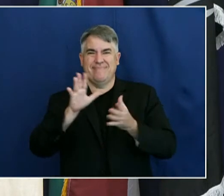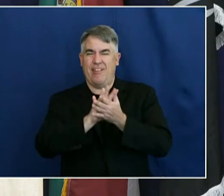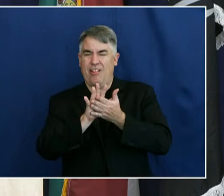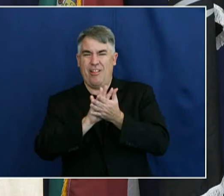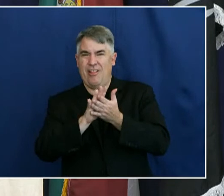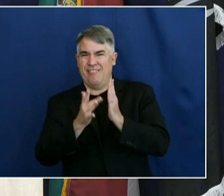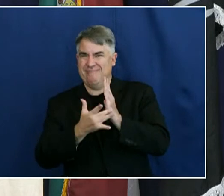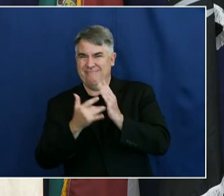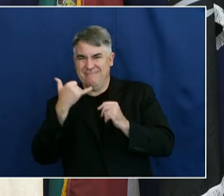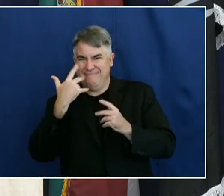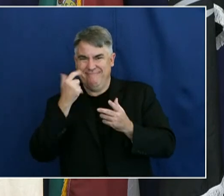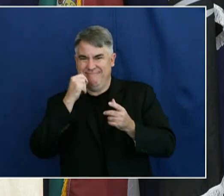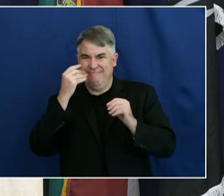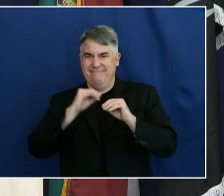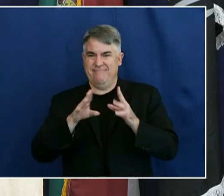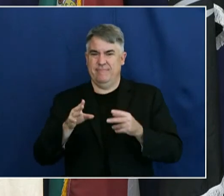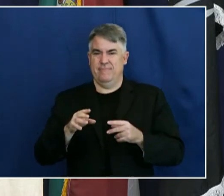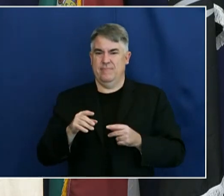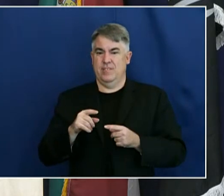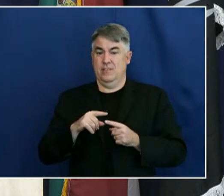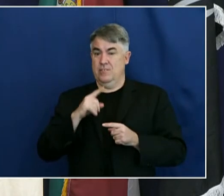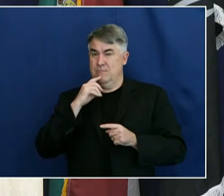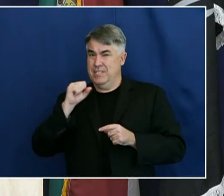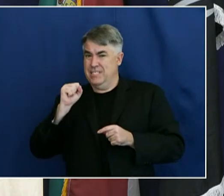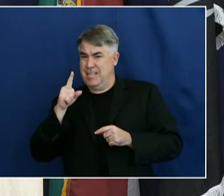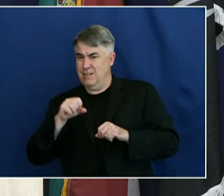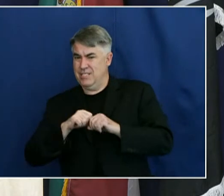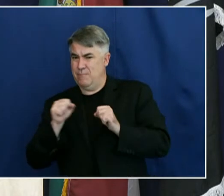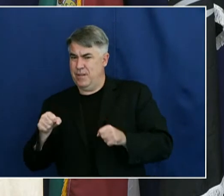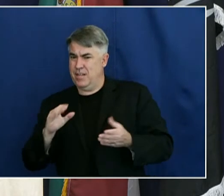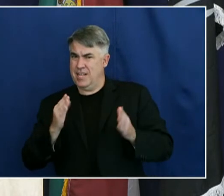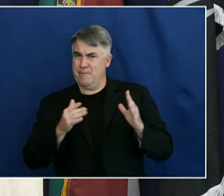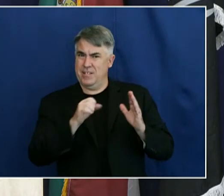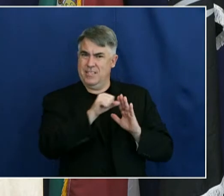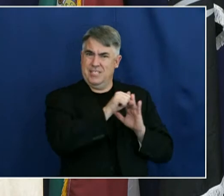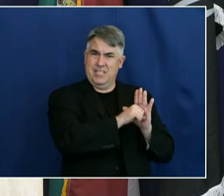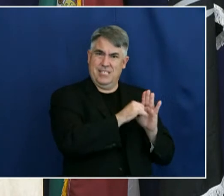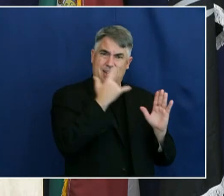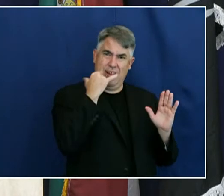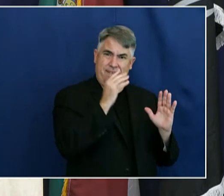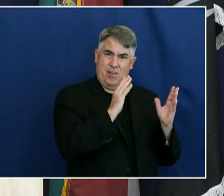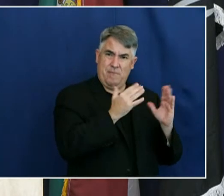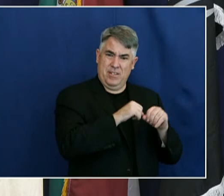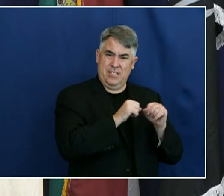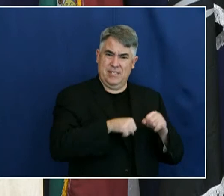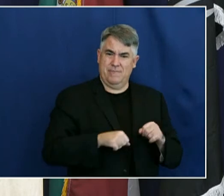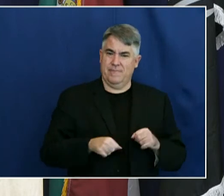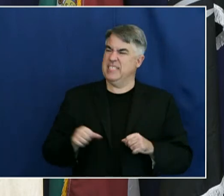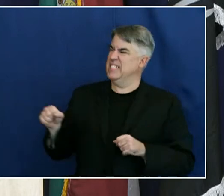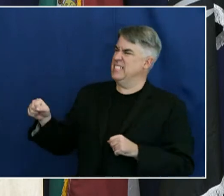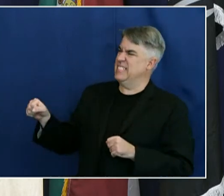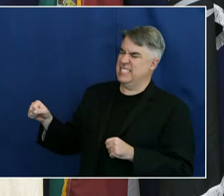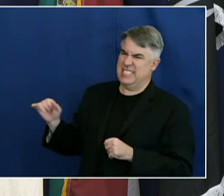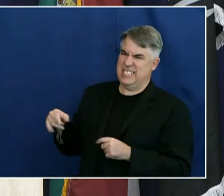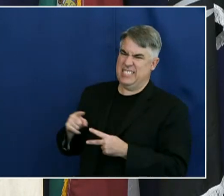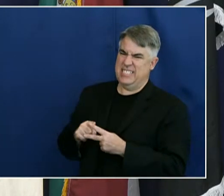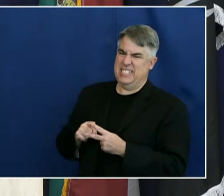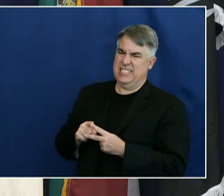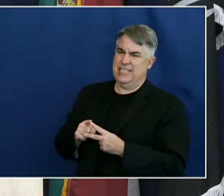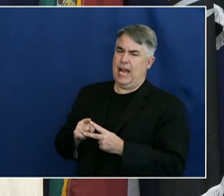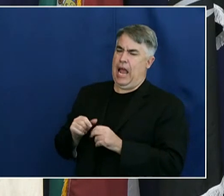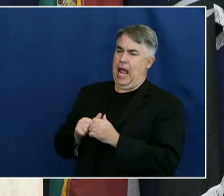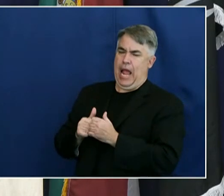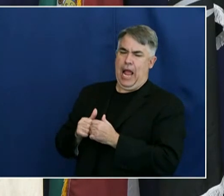Diego County vaccine system and the state. Is that right? Yes, we'd like to know why, how San Diego